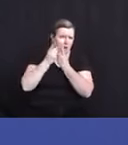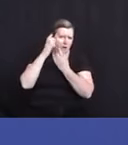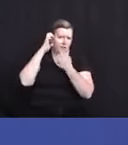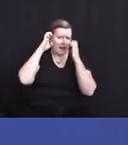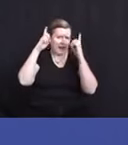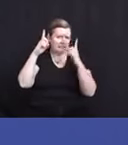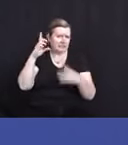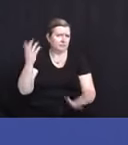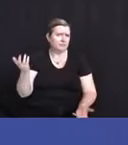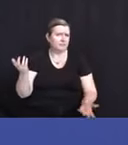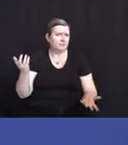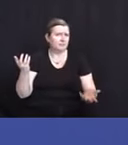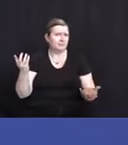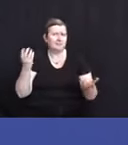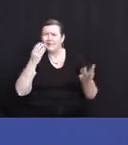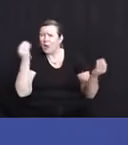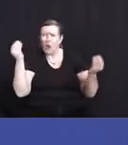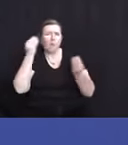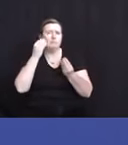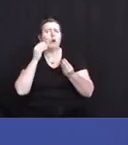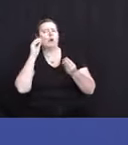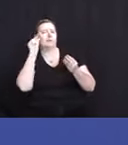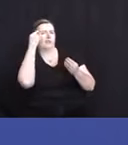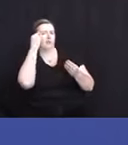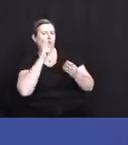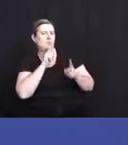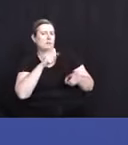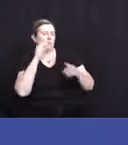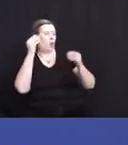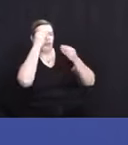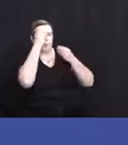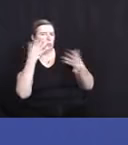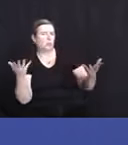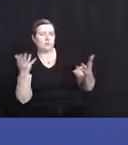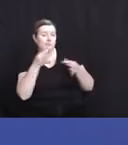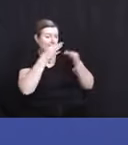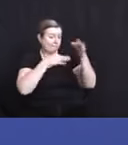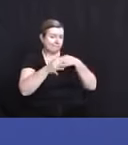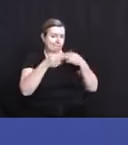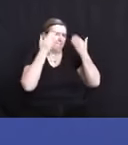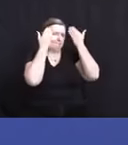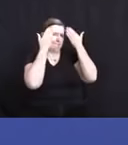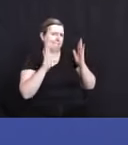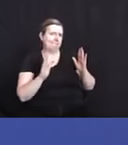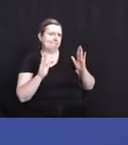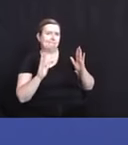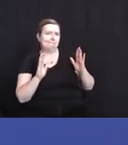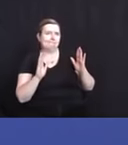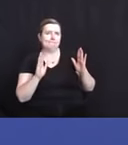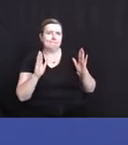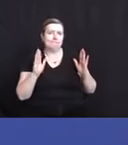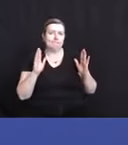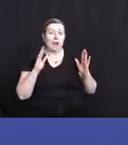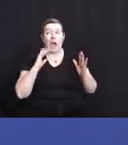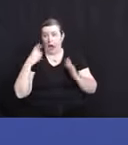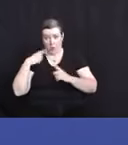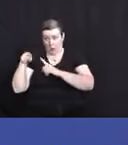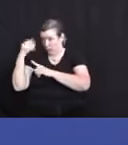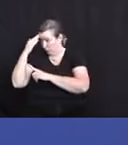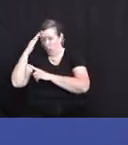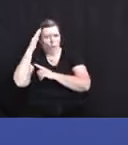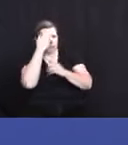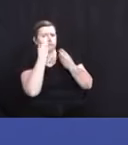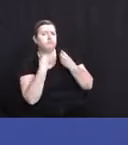we do have, in terms of his successor, when we do have an update, we will be sure to get it to you. You